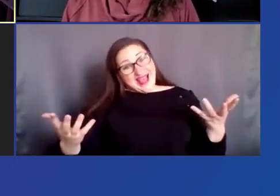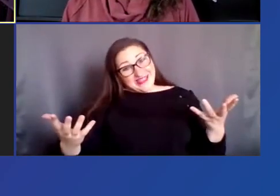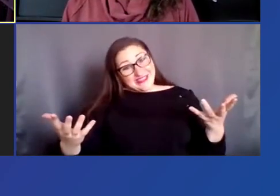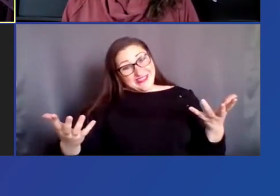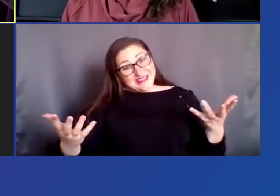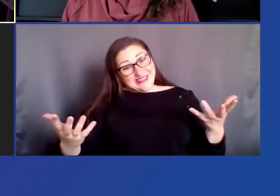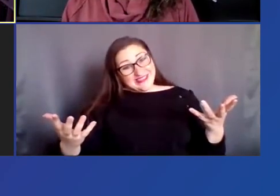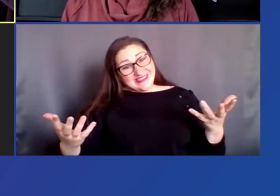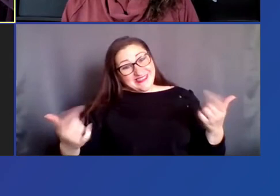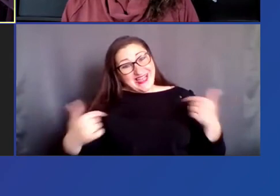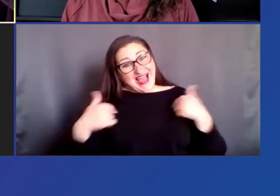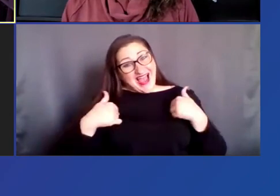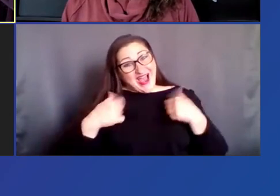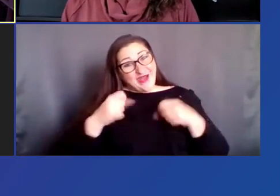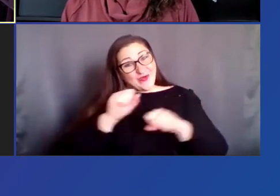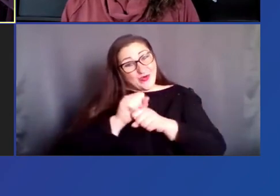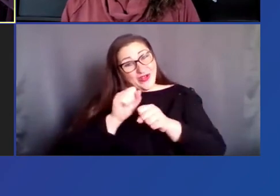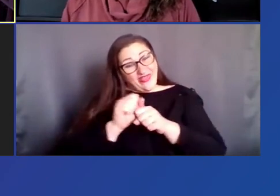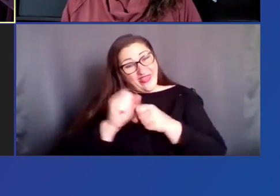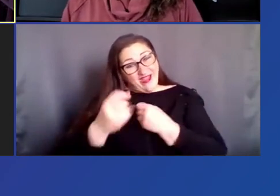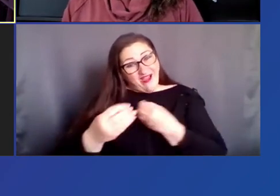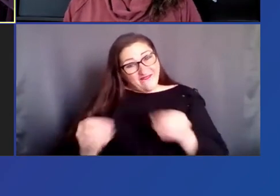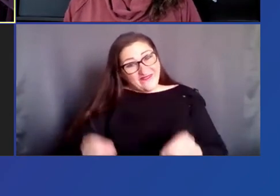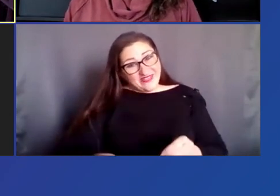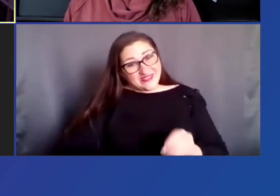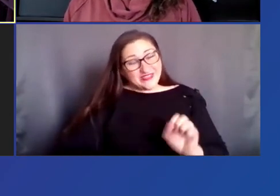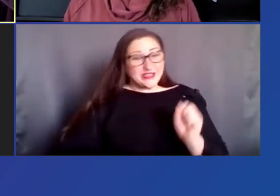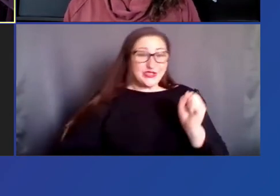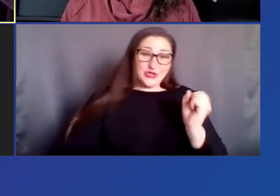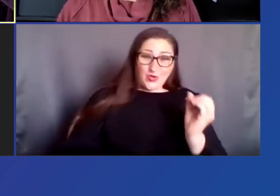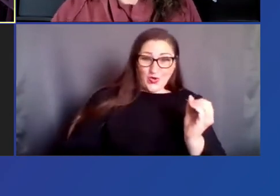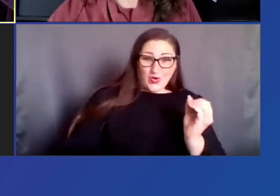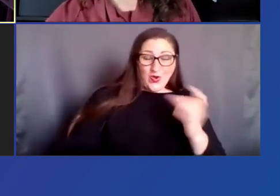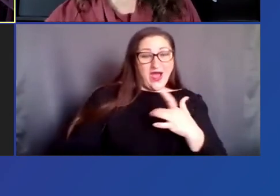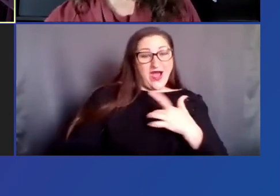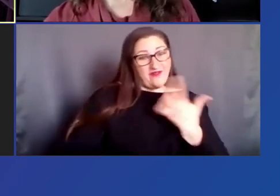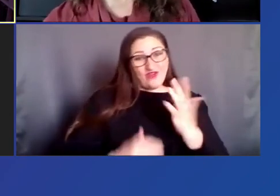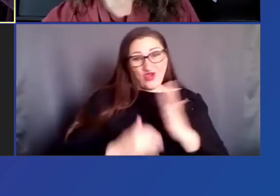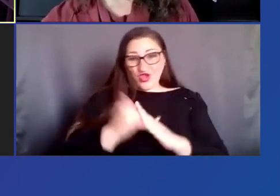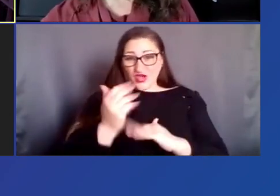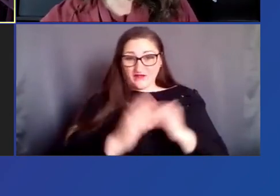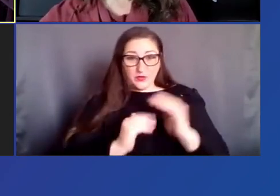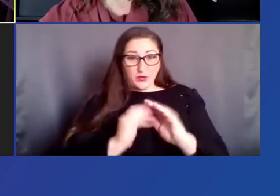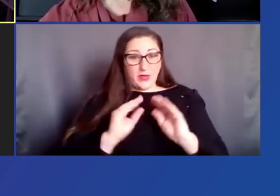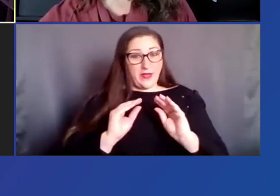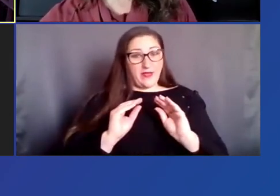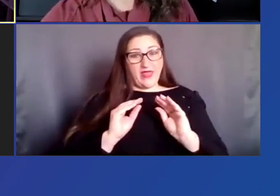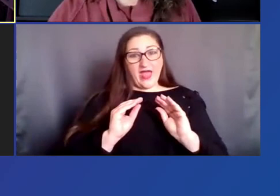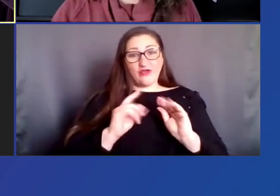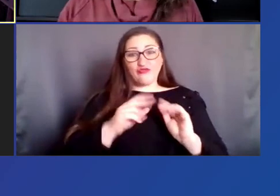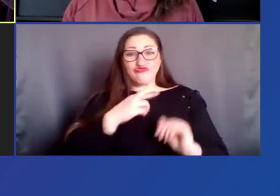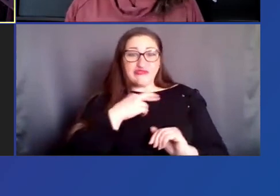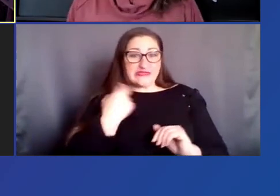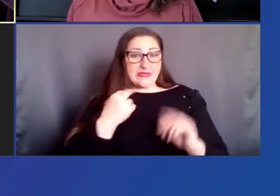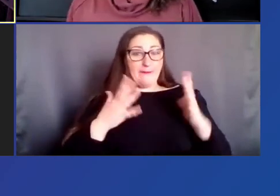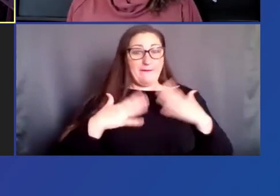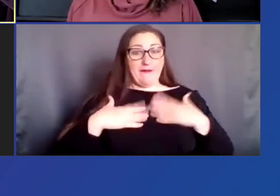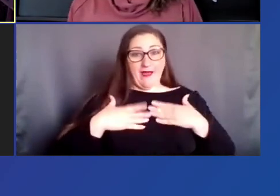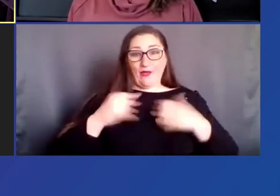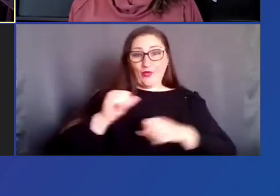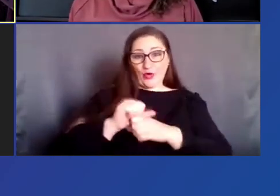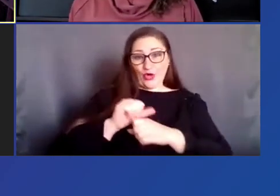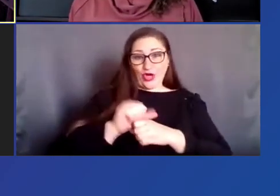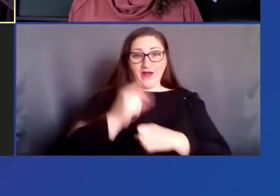actually, I work in that office, so I don't feel comfortable with putting my work in jeopardy for this